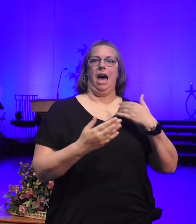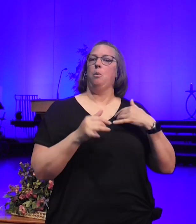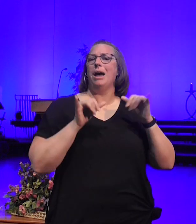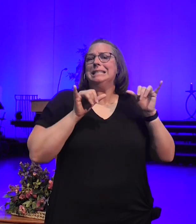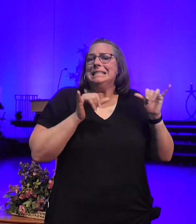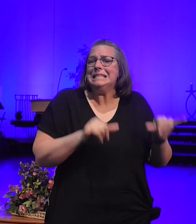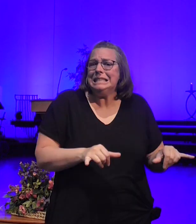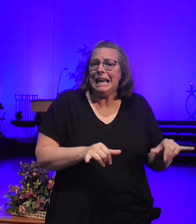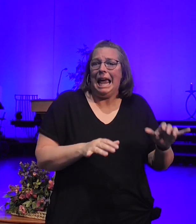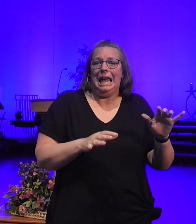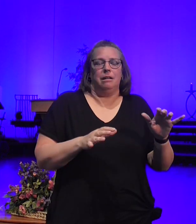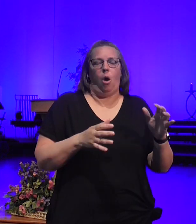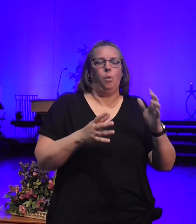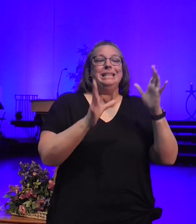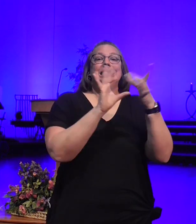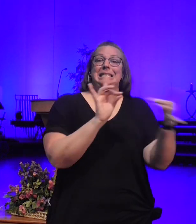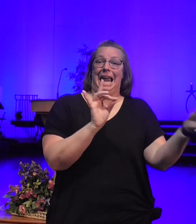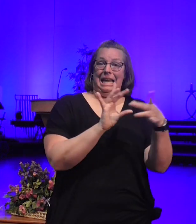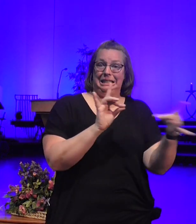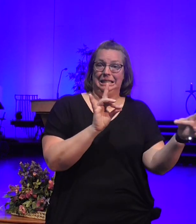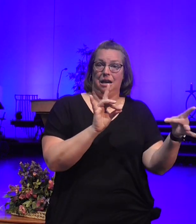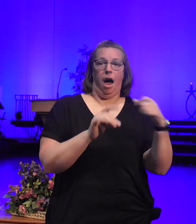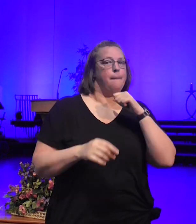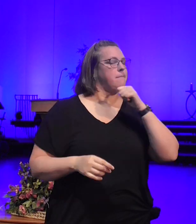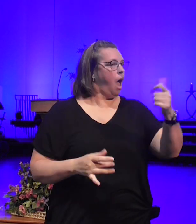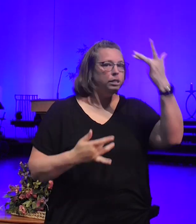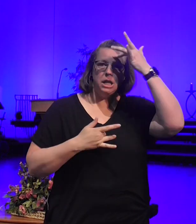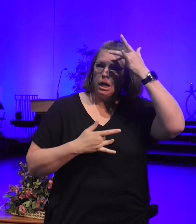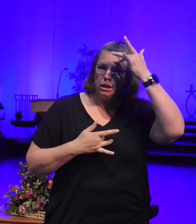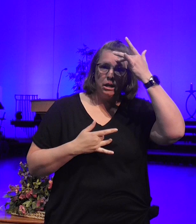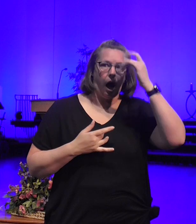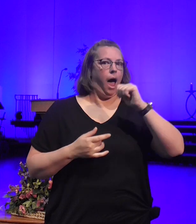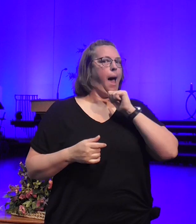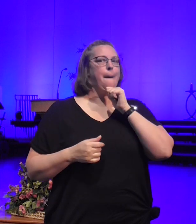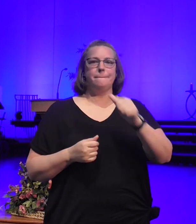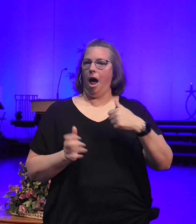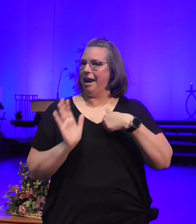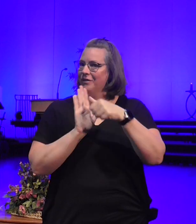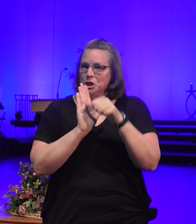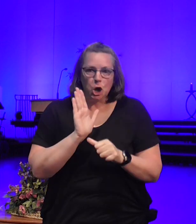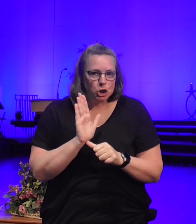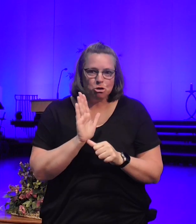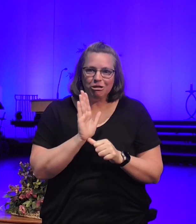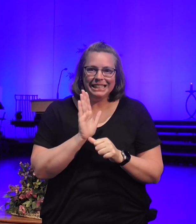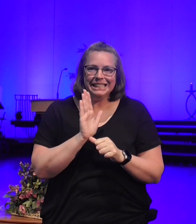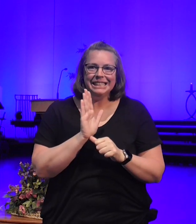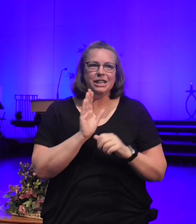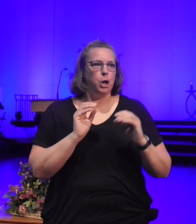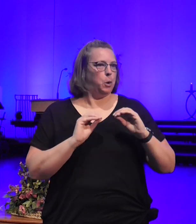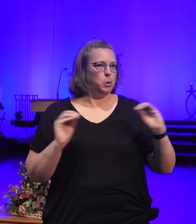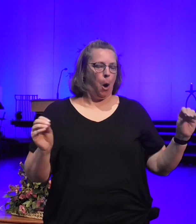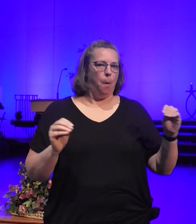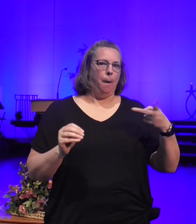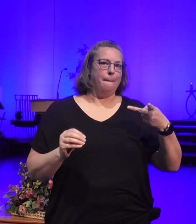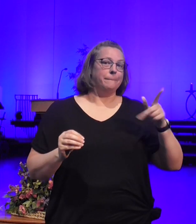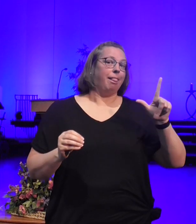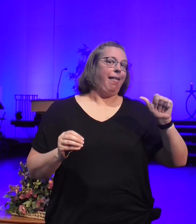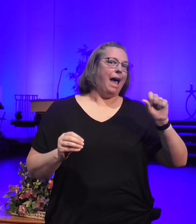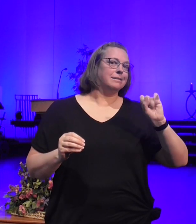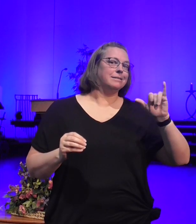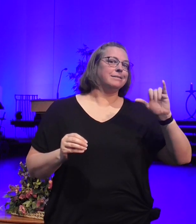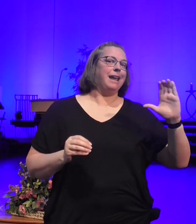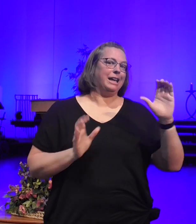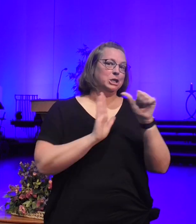very plainly and clearly, I am not sick. I'm not having surgery, no plastic